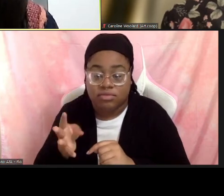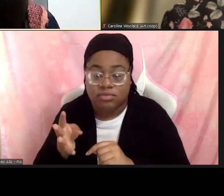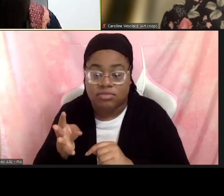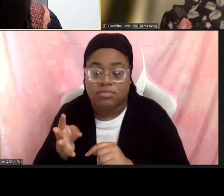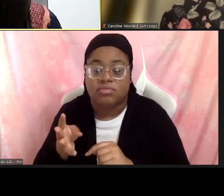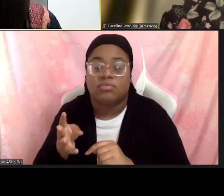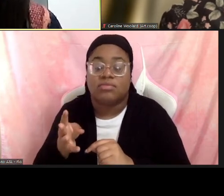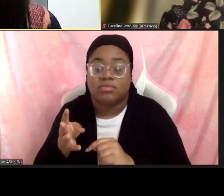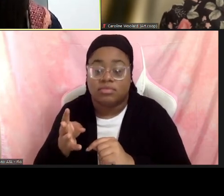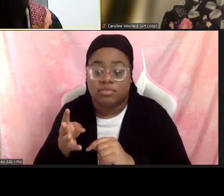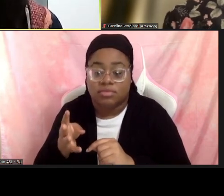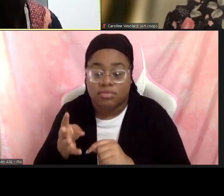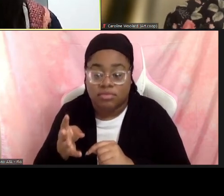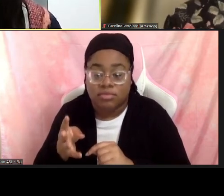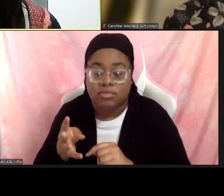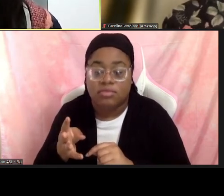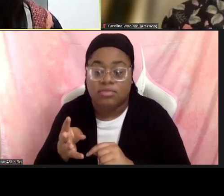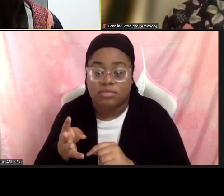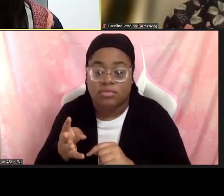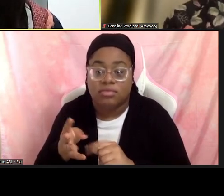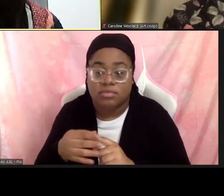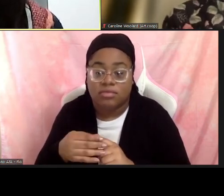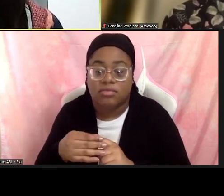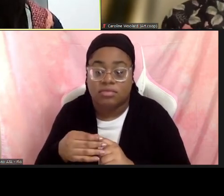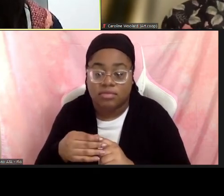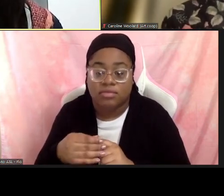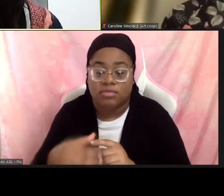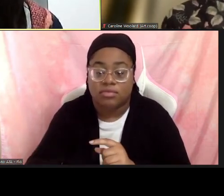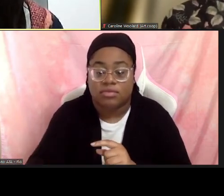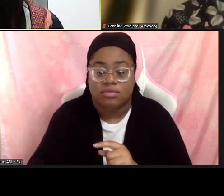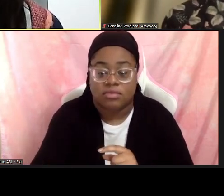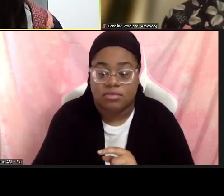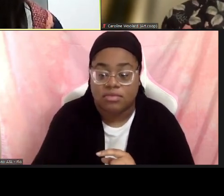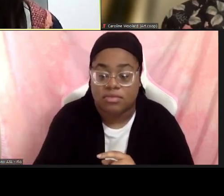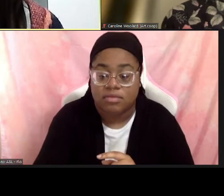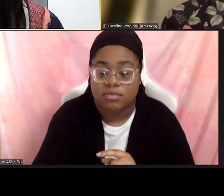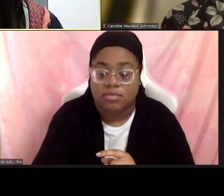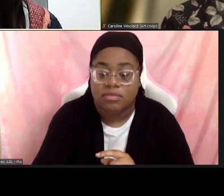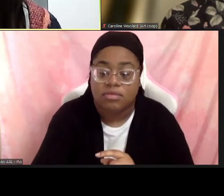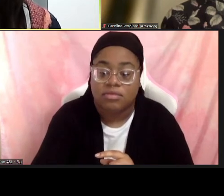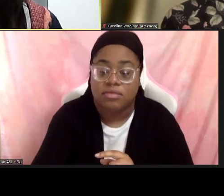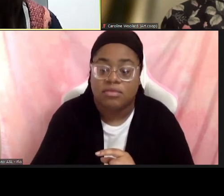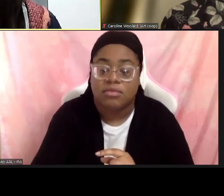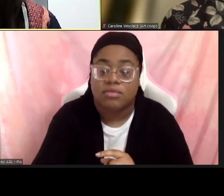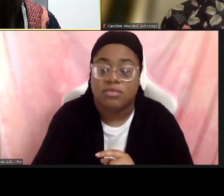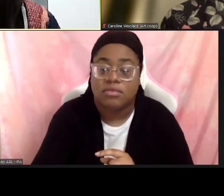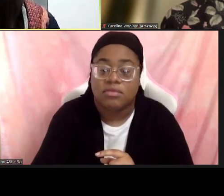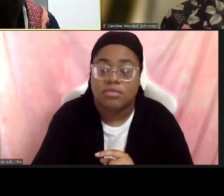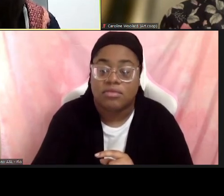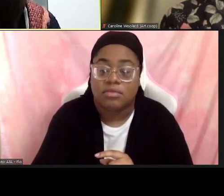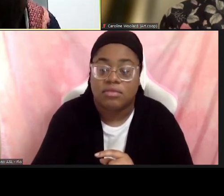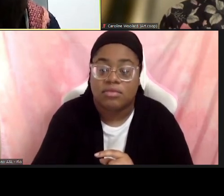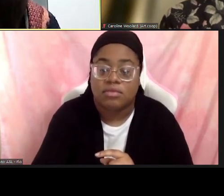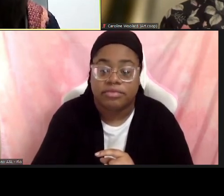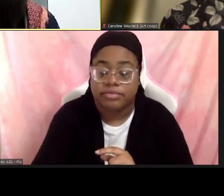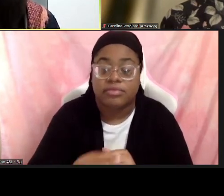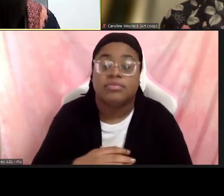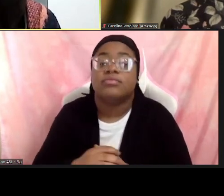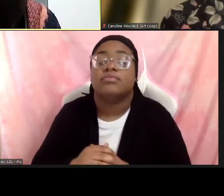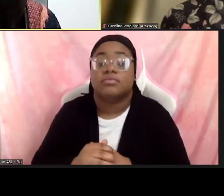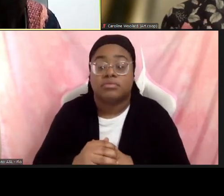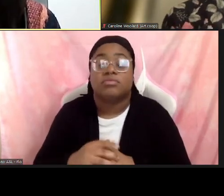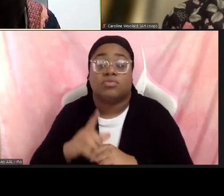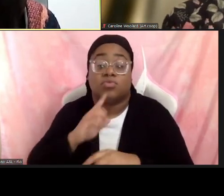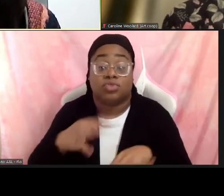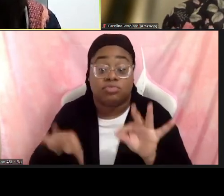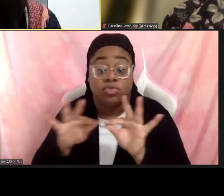youngsters of that town, that created that style of working together in a cooperative way. And this is very significant because